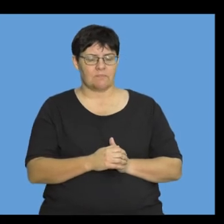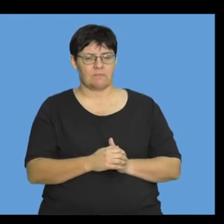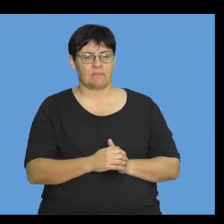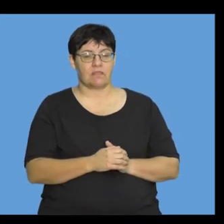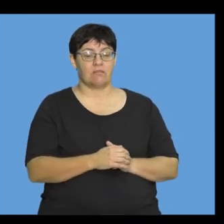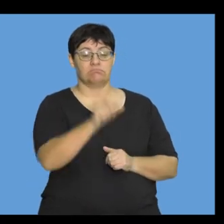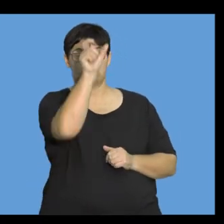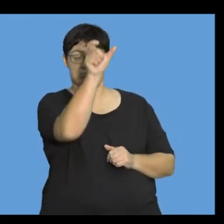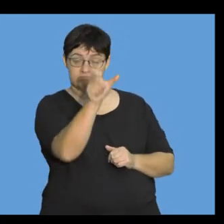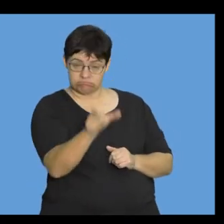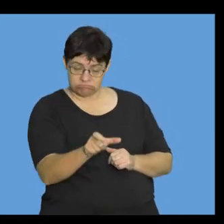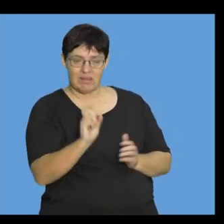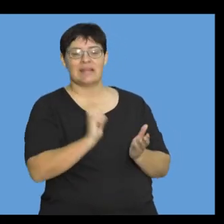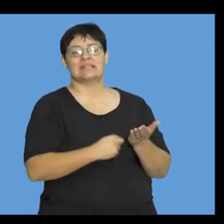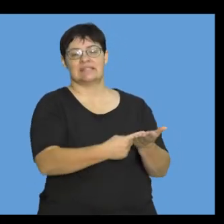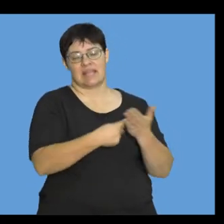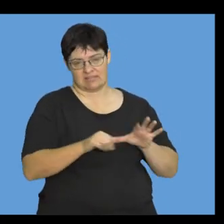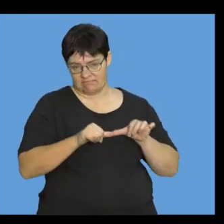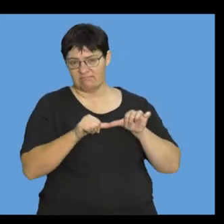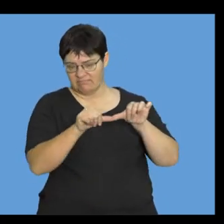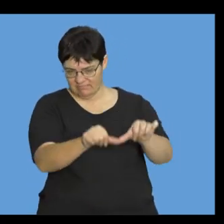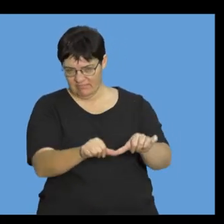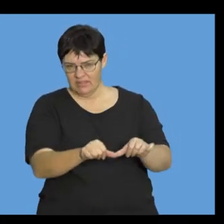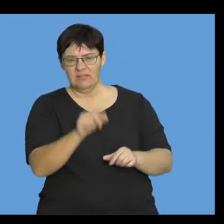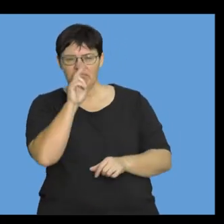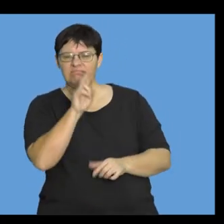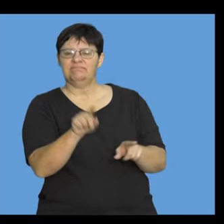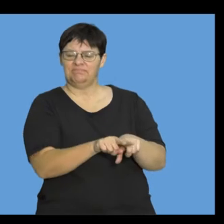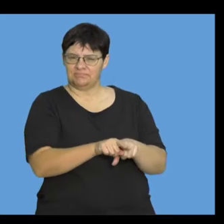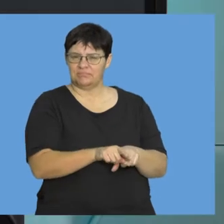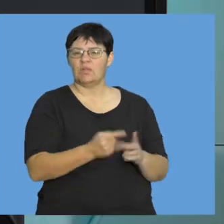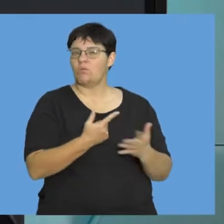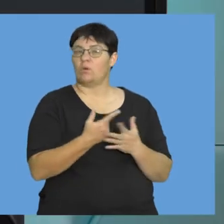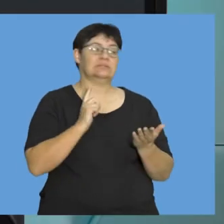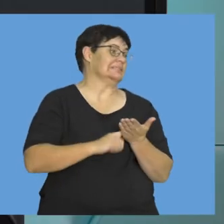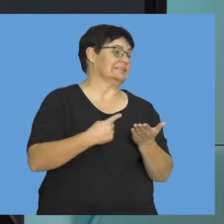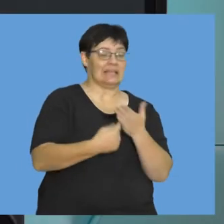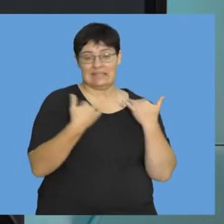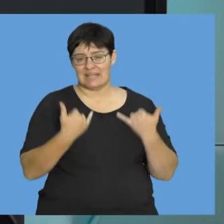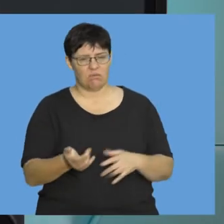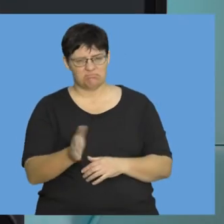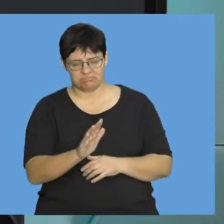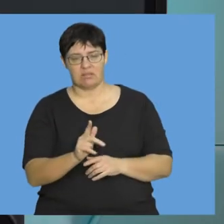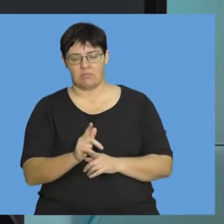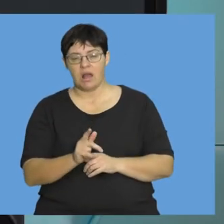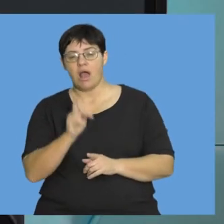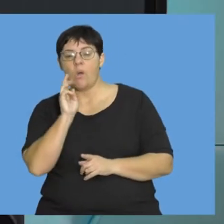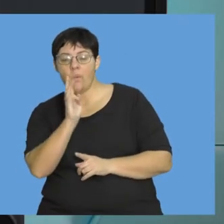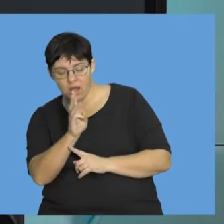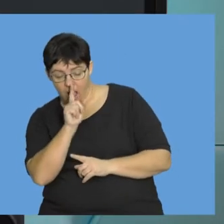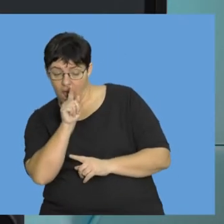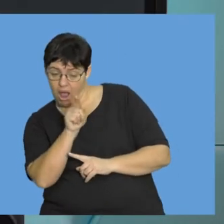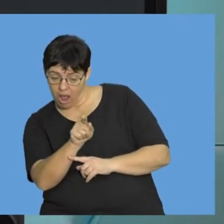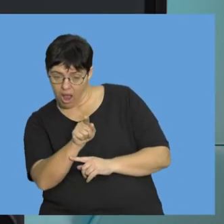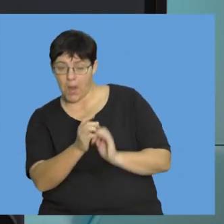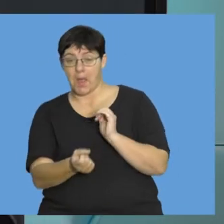Now, the words on the board are we going to discuss as we go on. You'll see, as I said, right, we're not going to discuss them now, but we're very much going